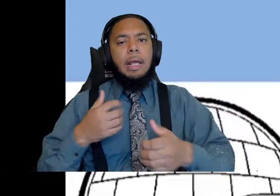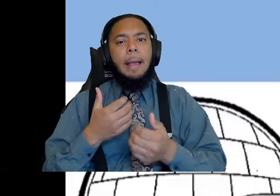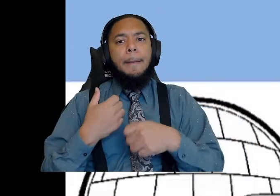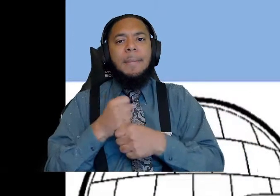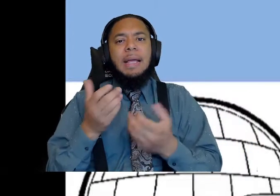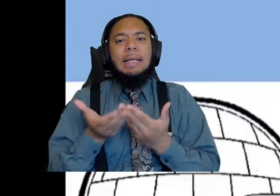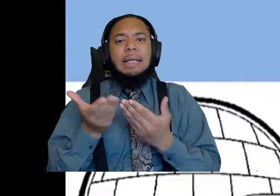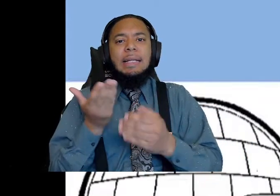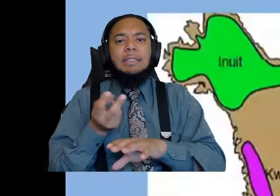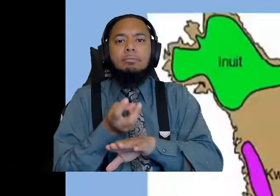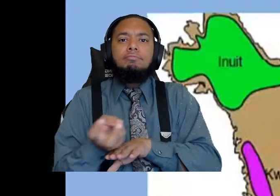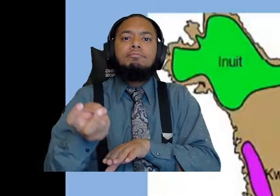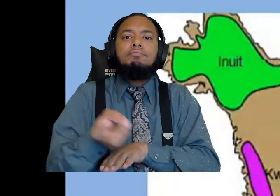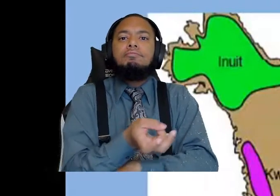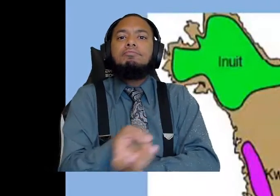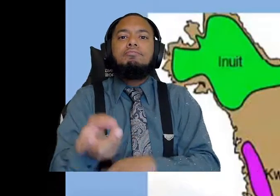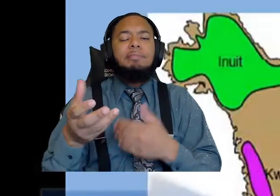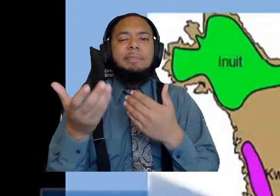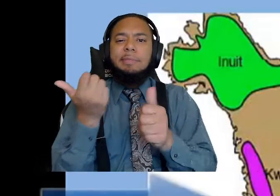surfaces.